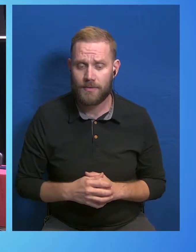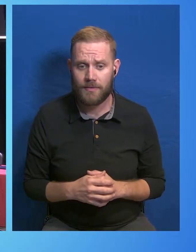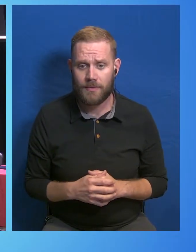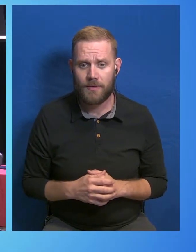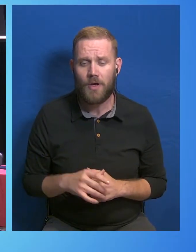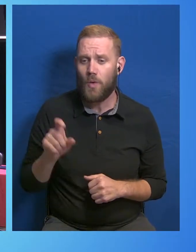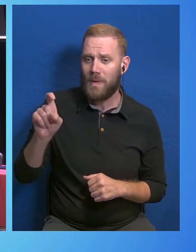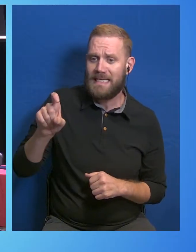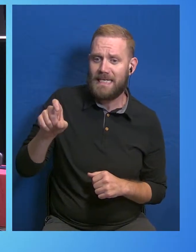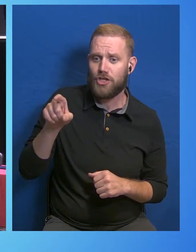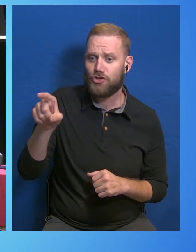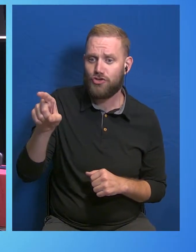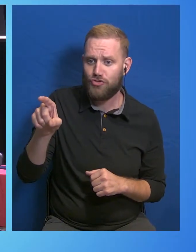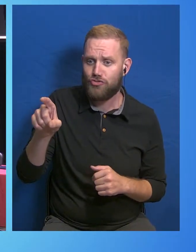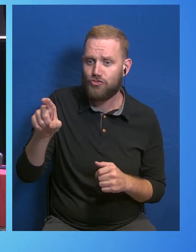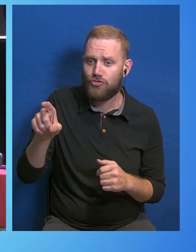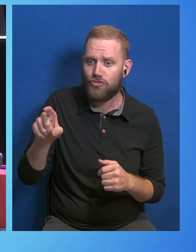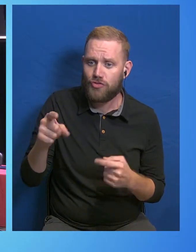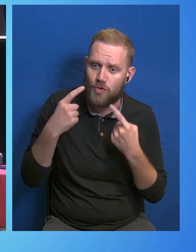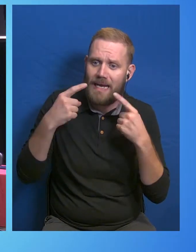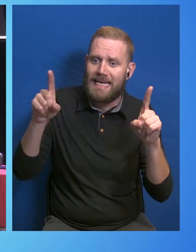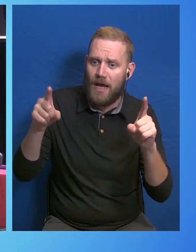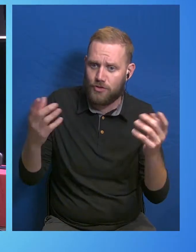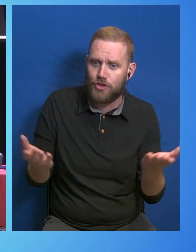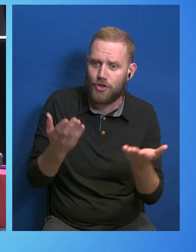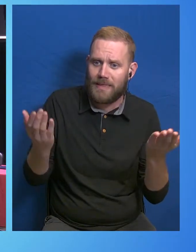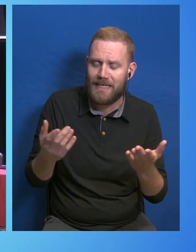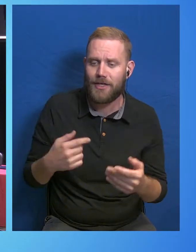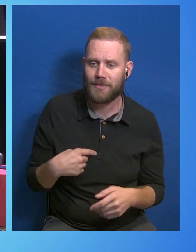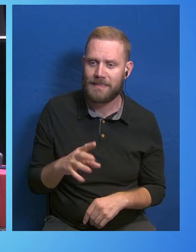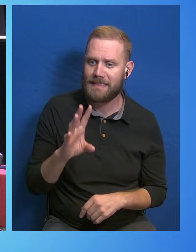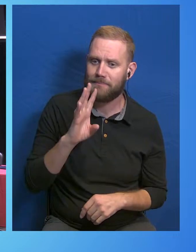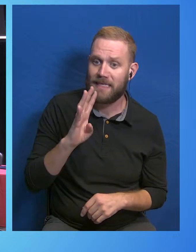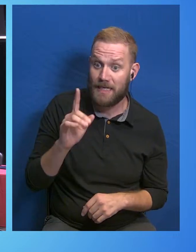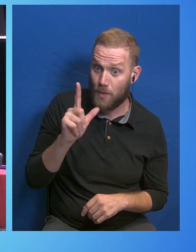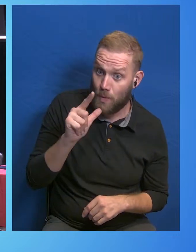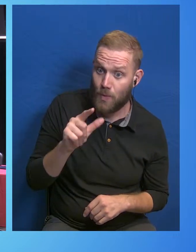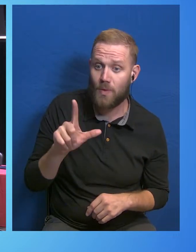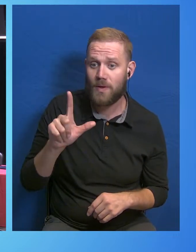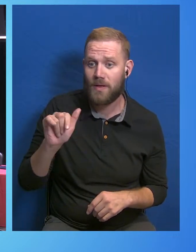We just need you to acknowledge that you're present. This is Linda Bove speaking.